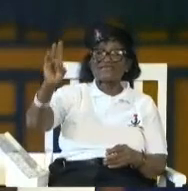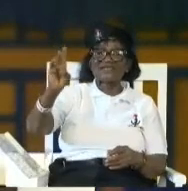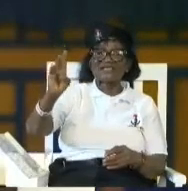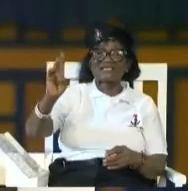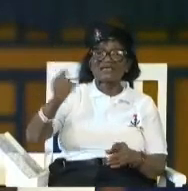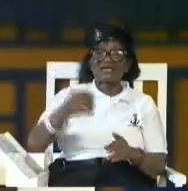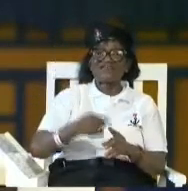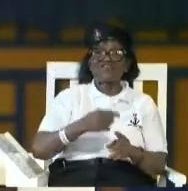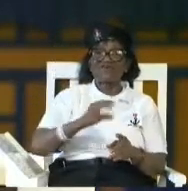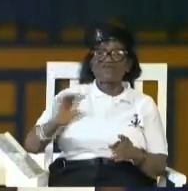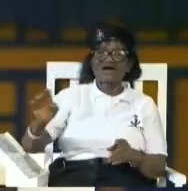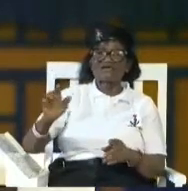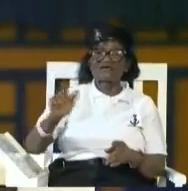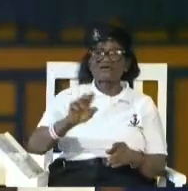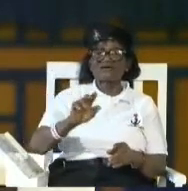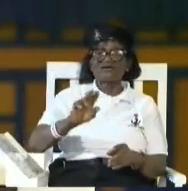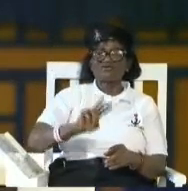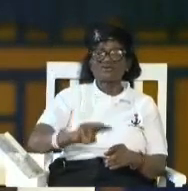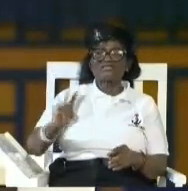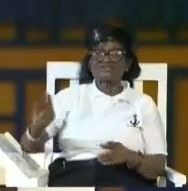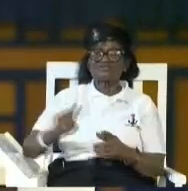from verse 22 to